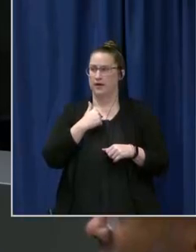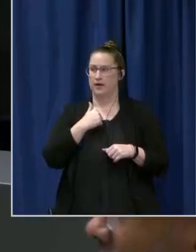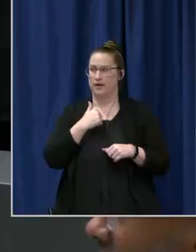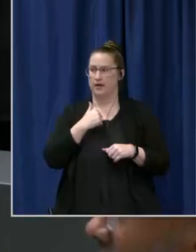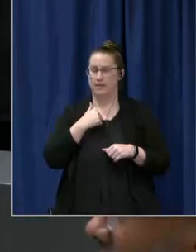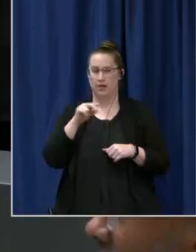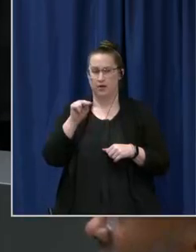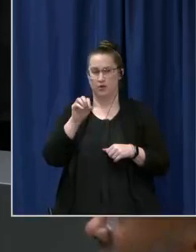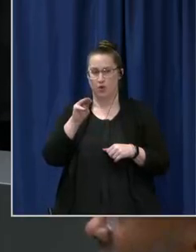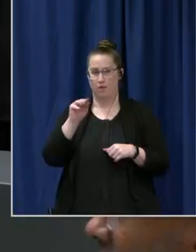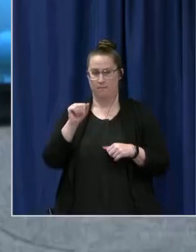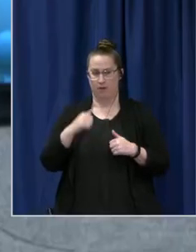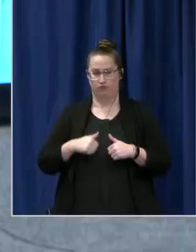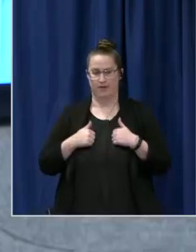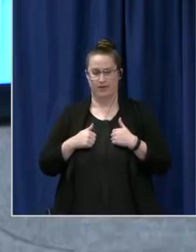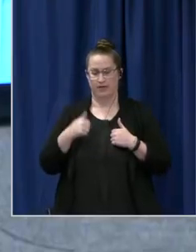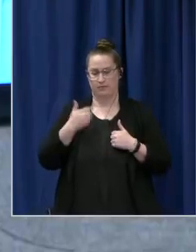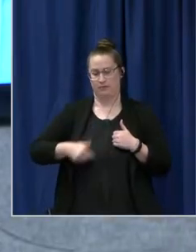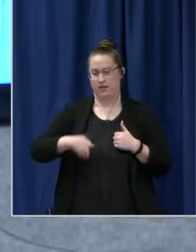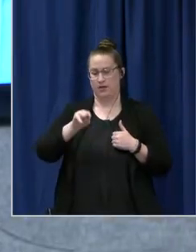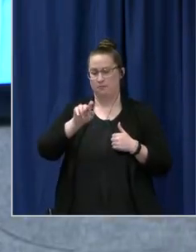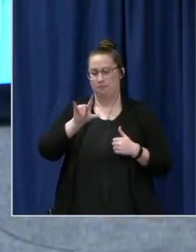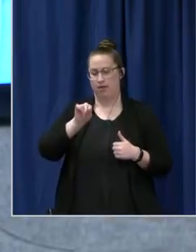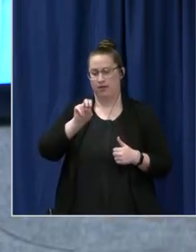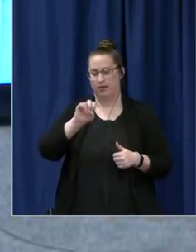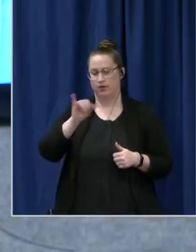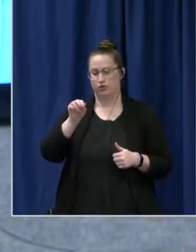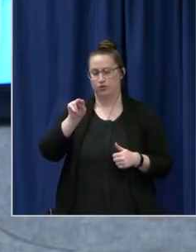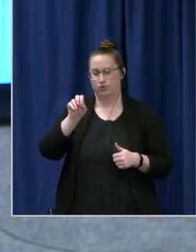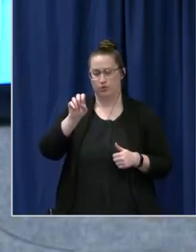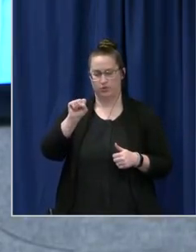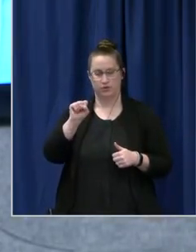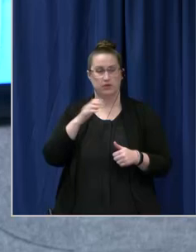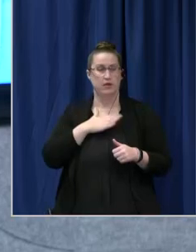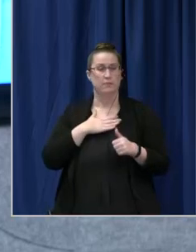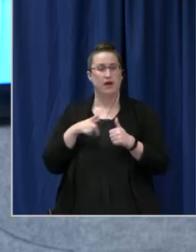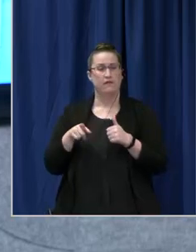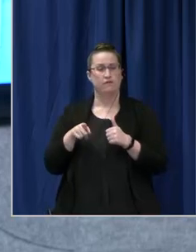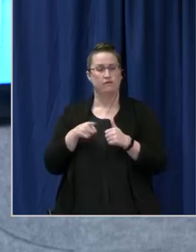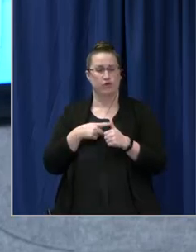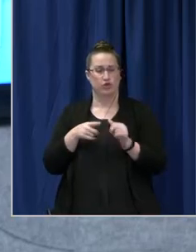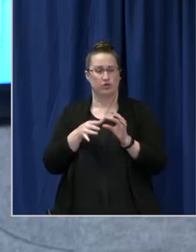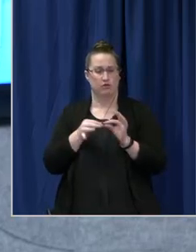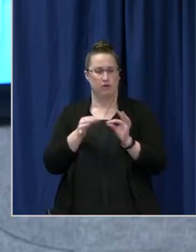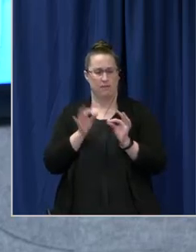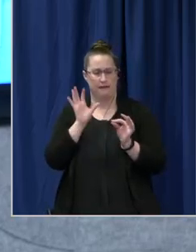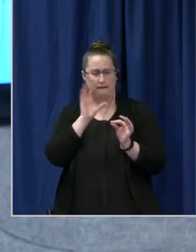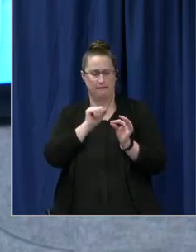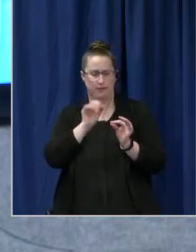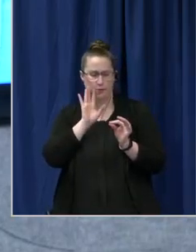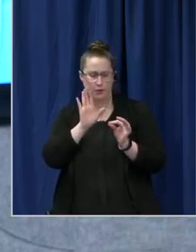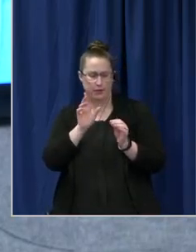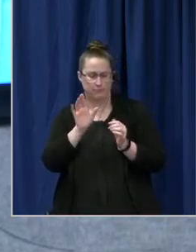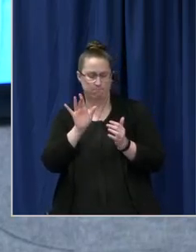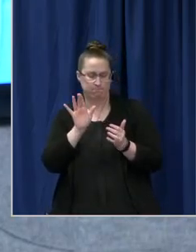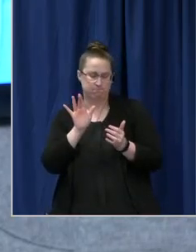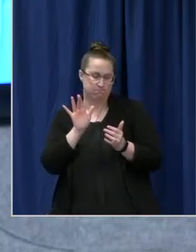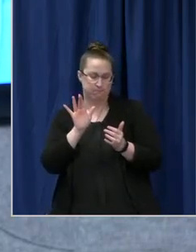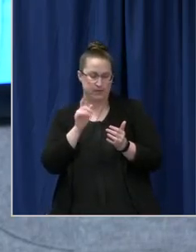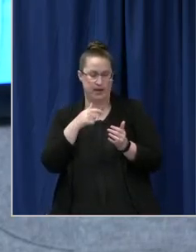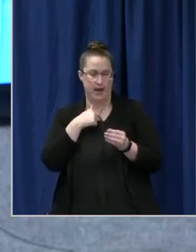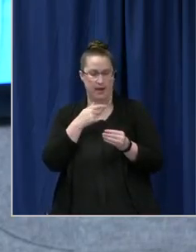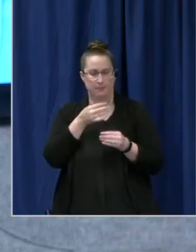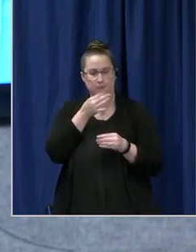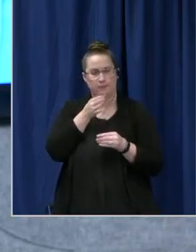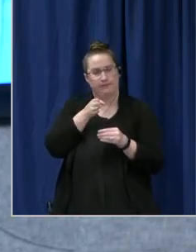resident, and my name is Melanie Jones. My first comment, I guess, would be that I am completing a